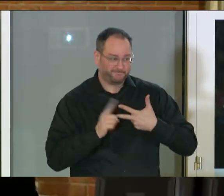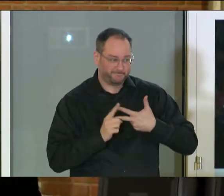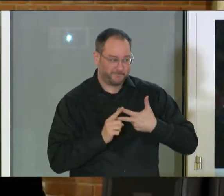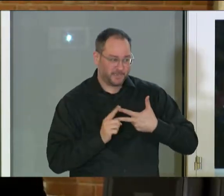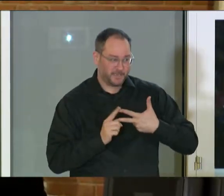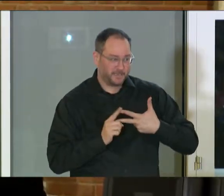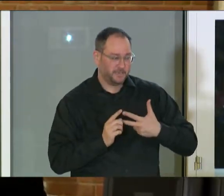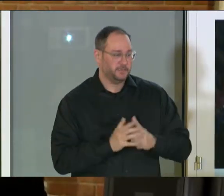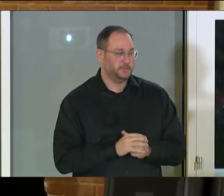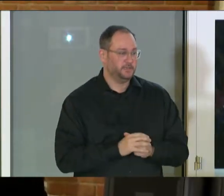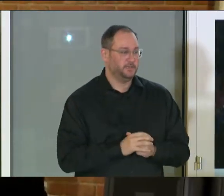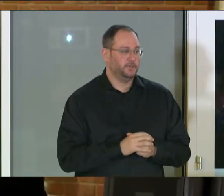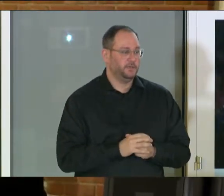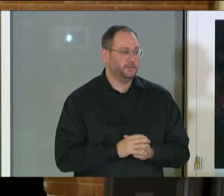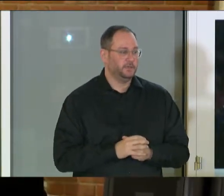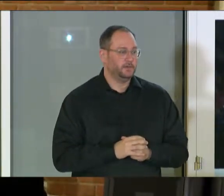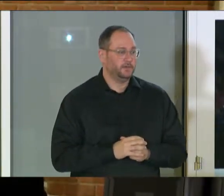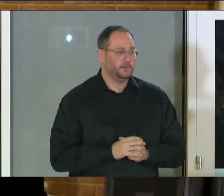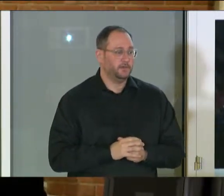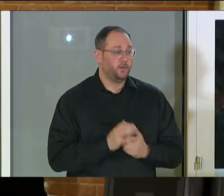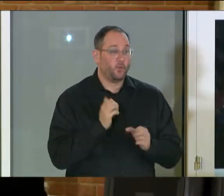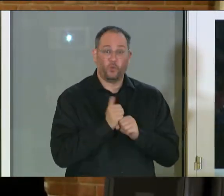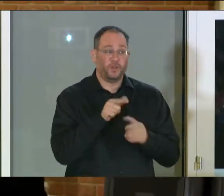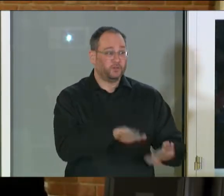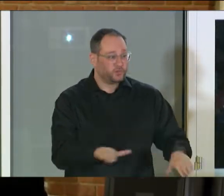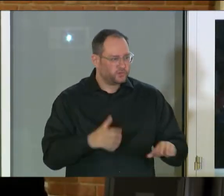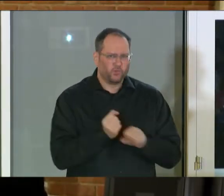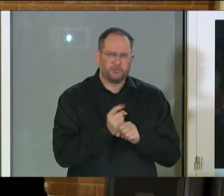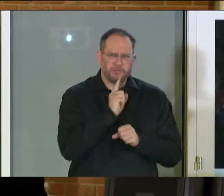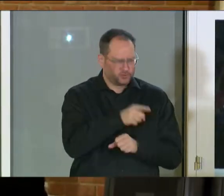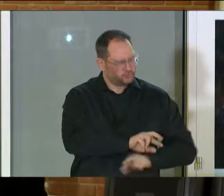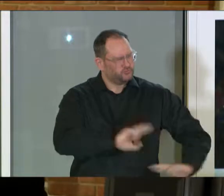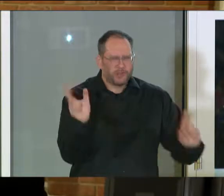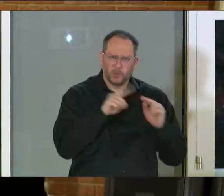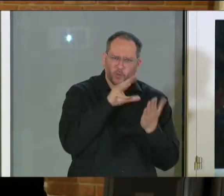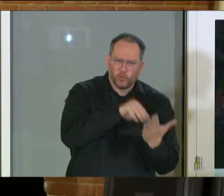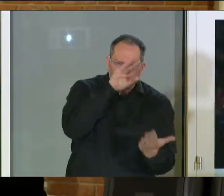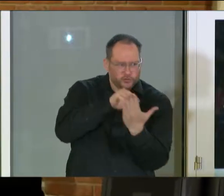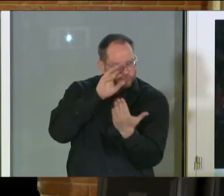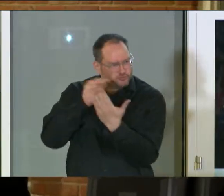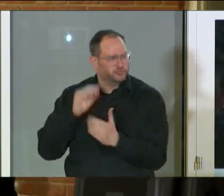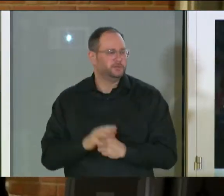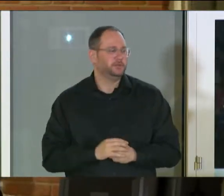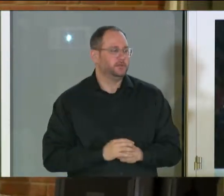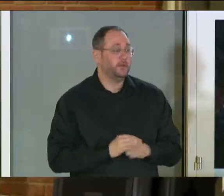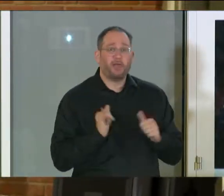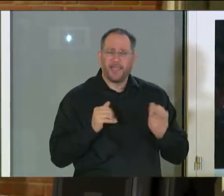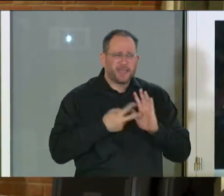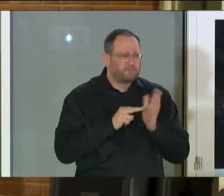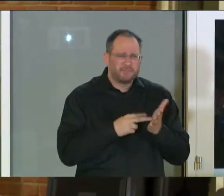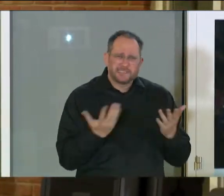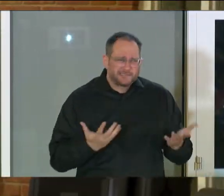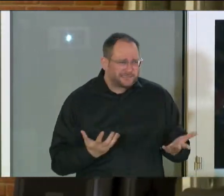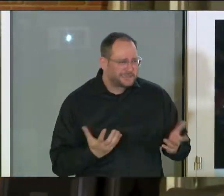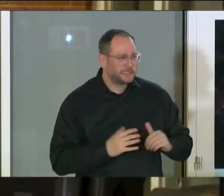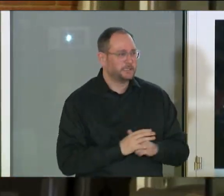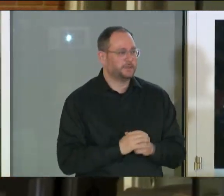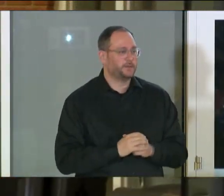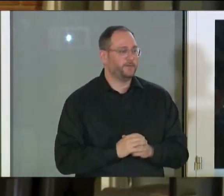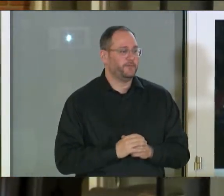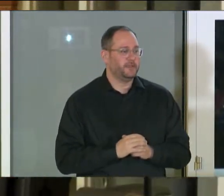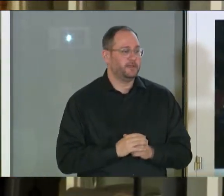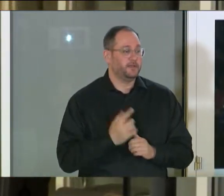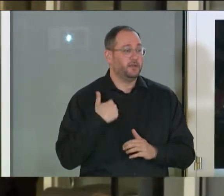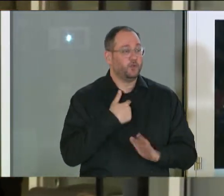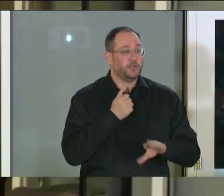want to make sure that they're actually ready to learn. And that means we have to provide the in-school and out-of-school resources